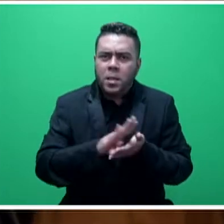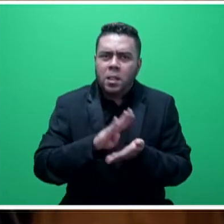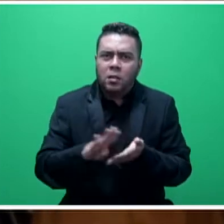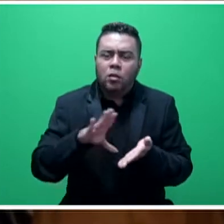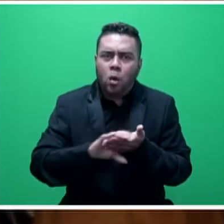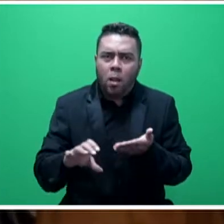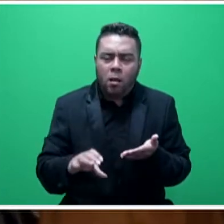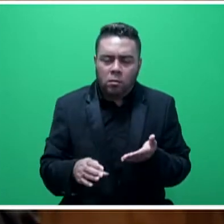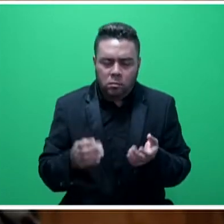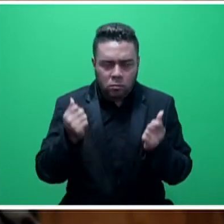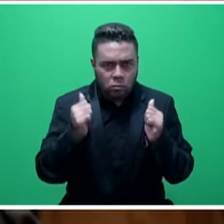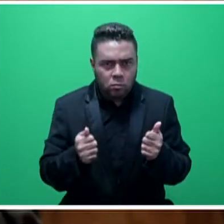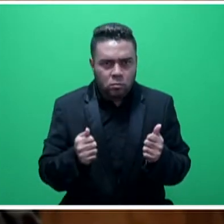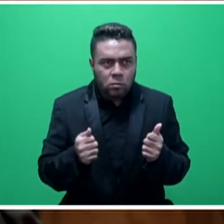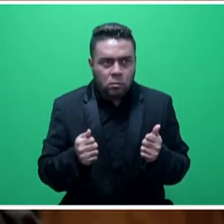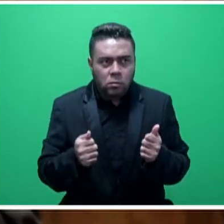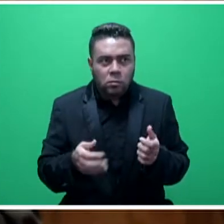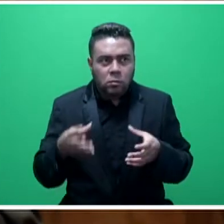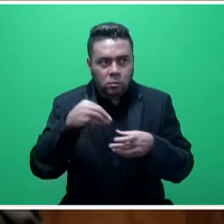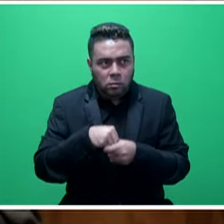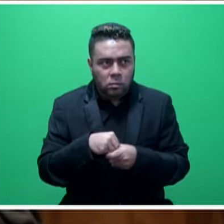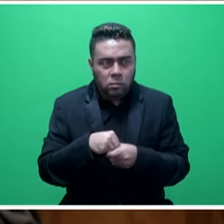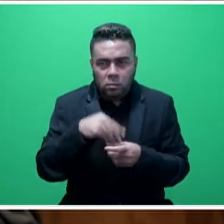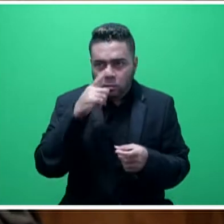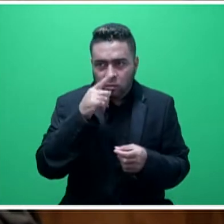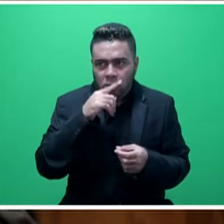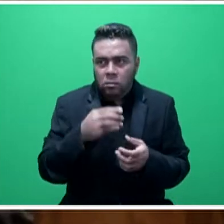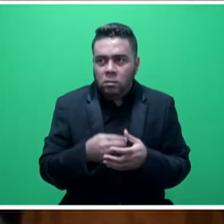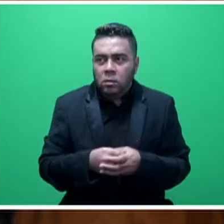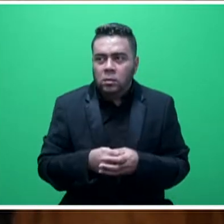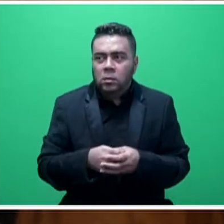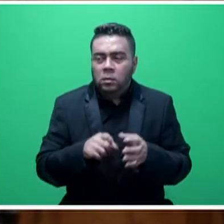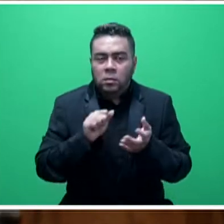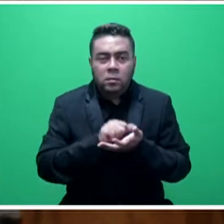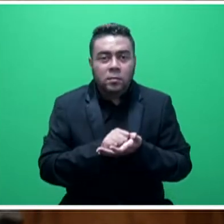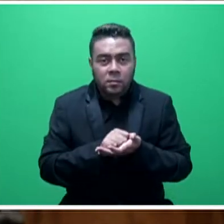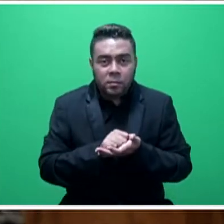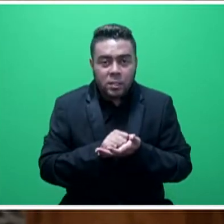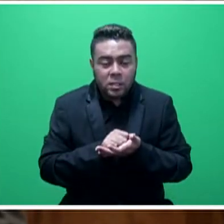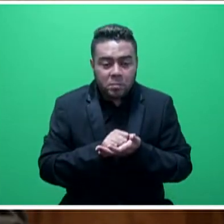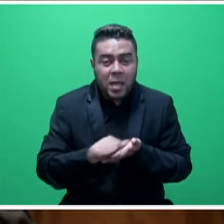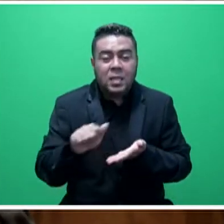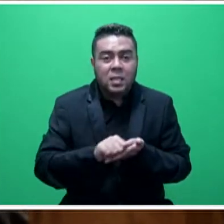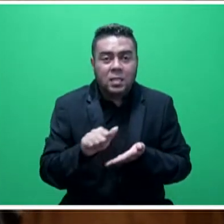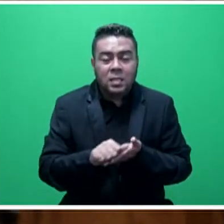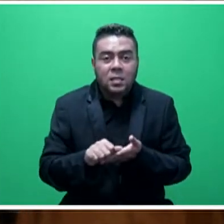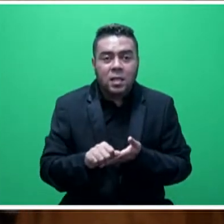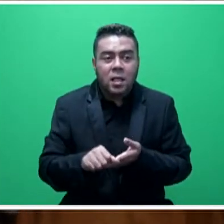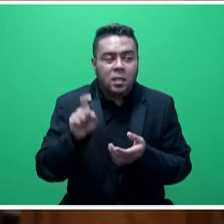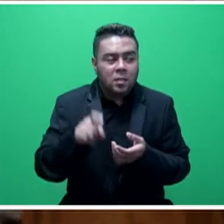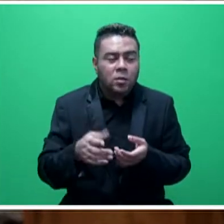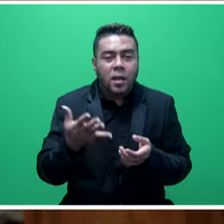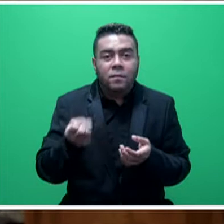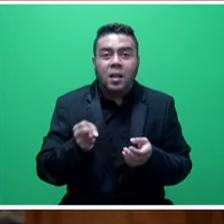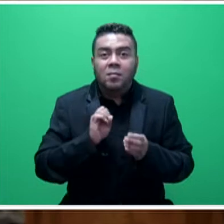a bold move to keep people spending and assist us in our economic recovery. This will provide direct relief to Fijians